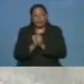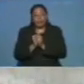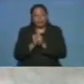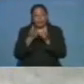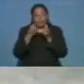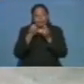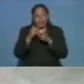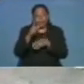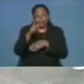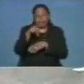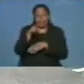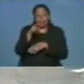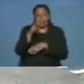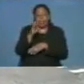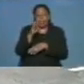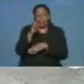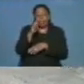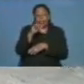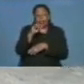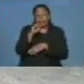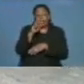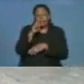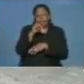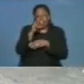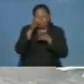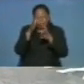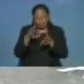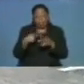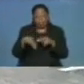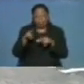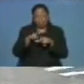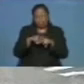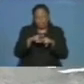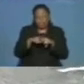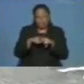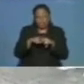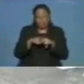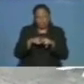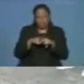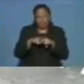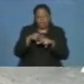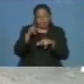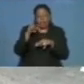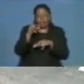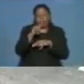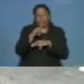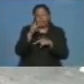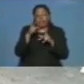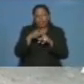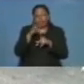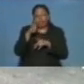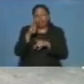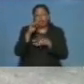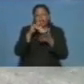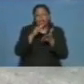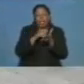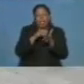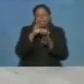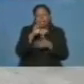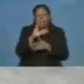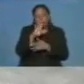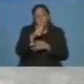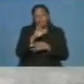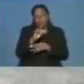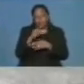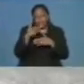Well, the number of pensioners increased from 43,208 in December 2021 to 44,640